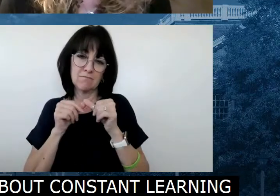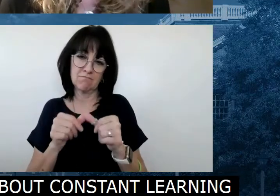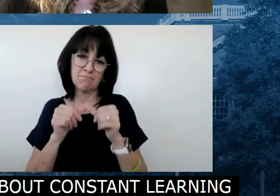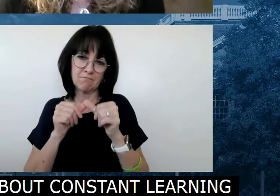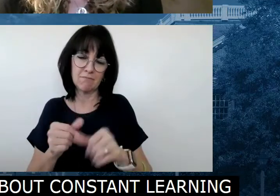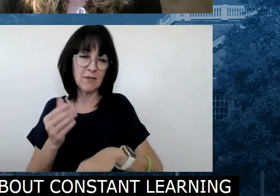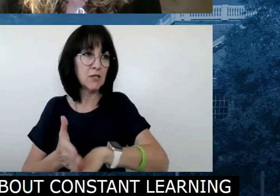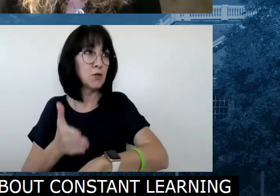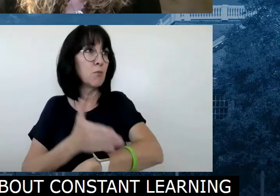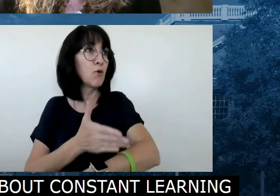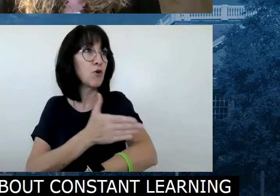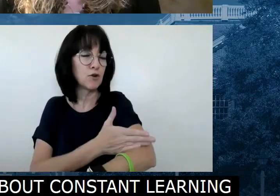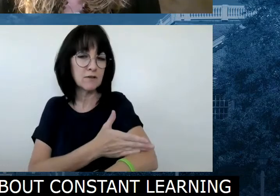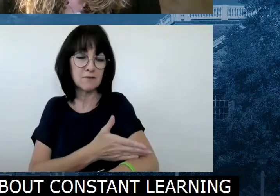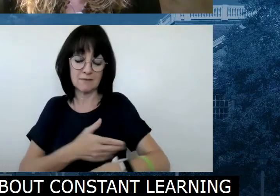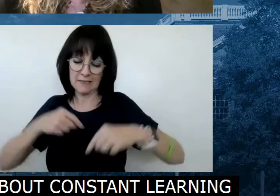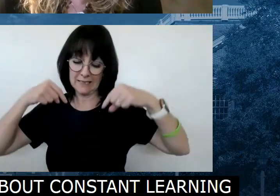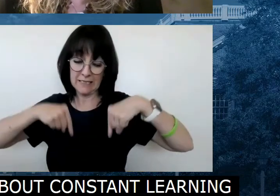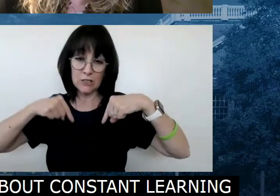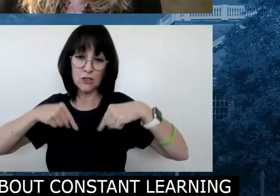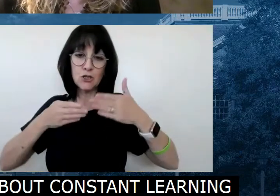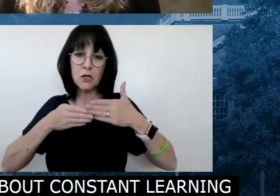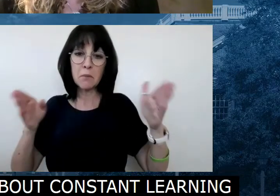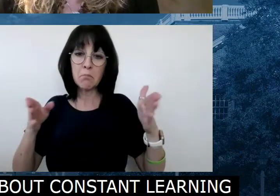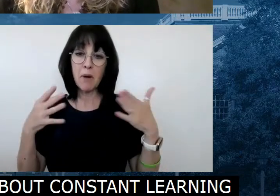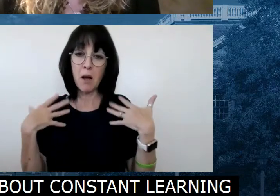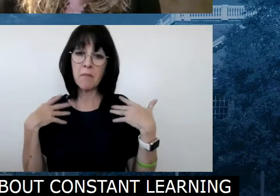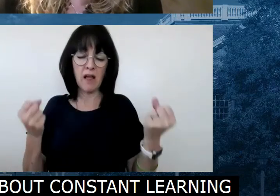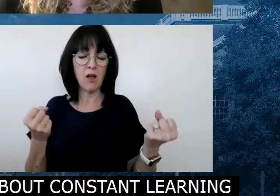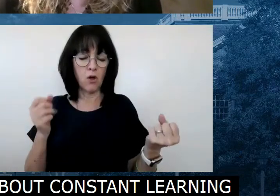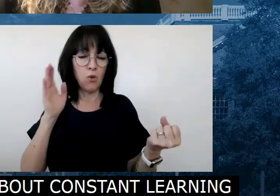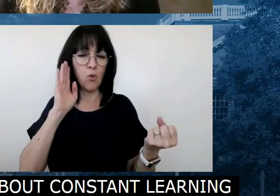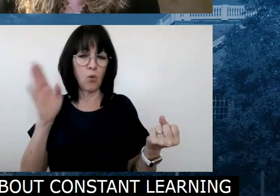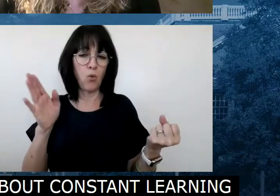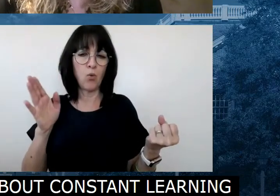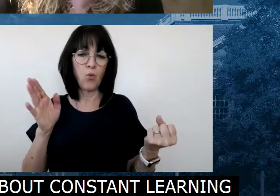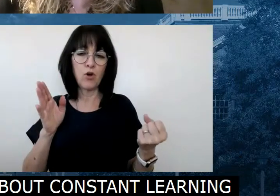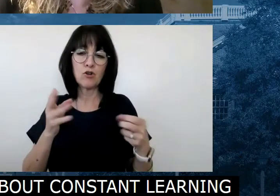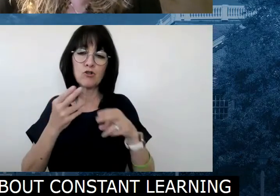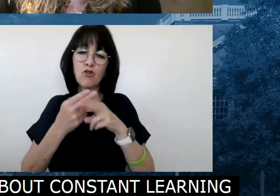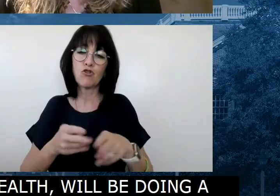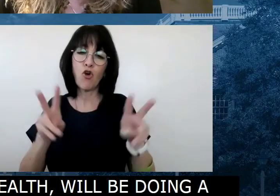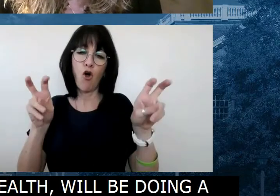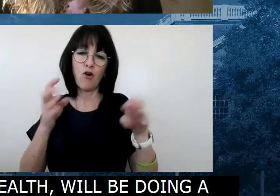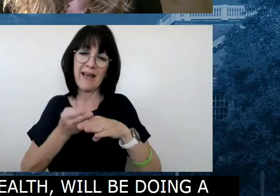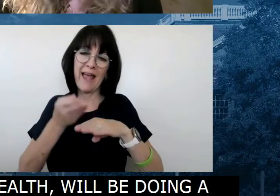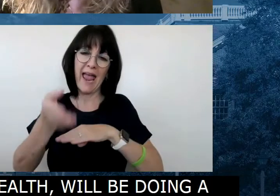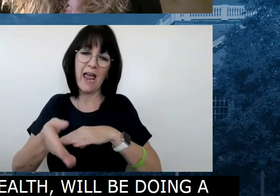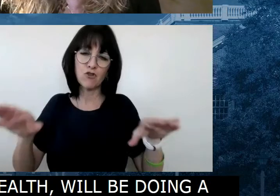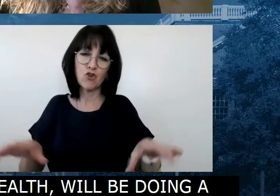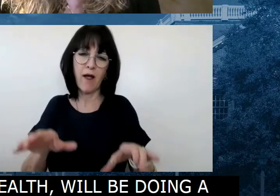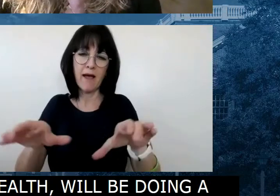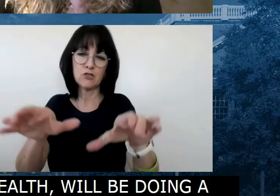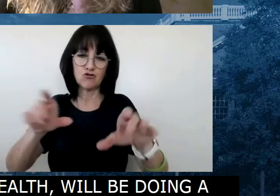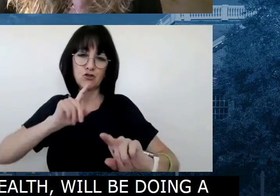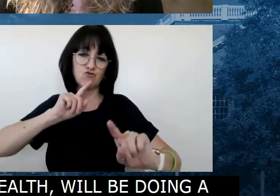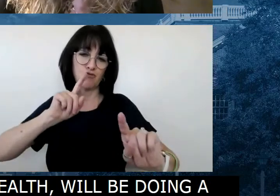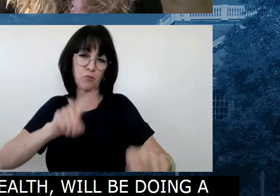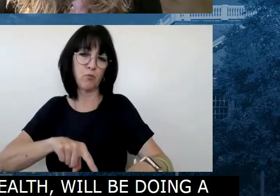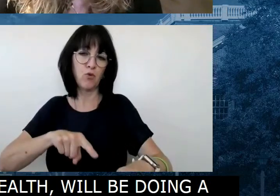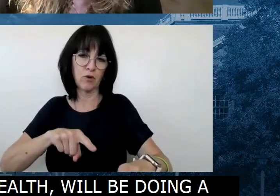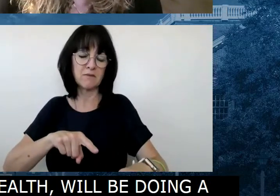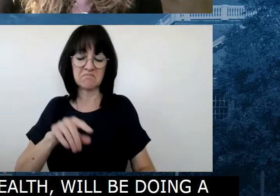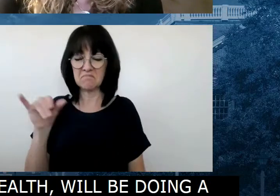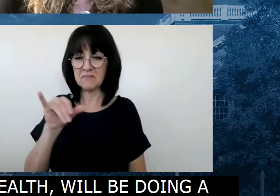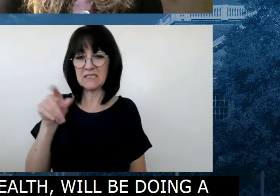we at Public Health will be doing a formal after action report, as is AJ and his